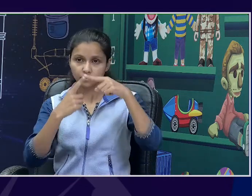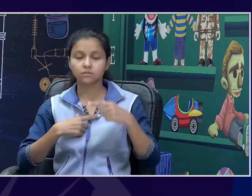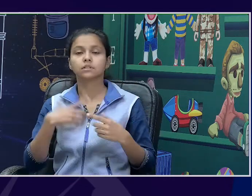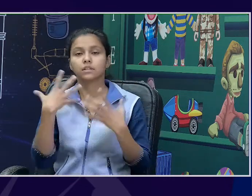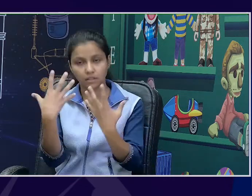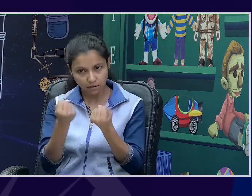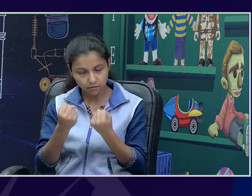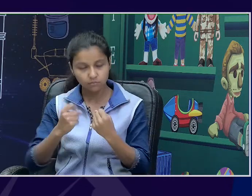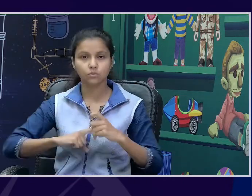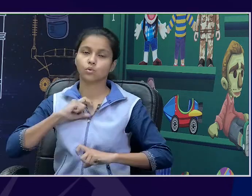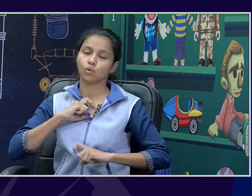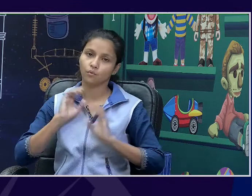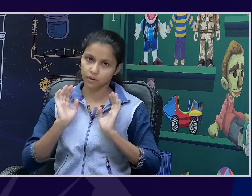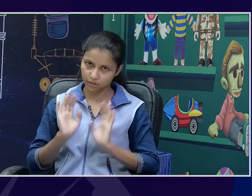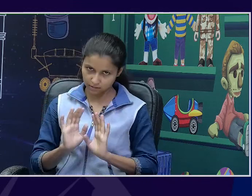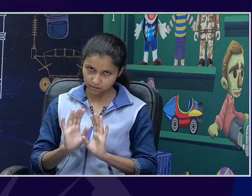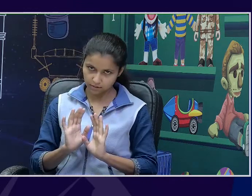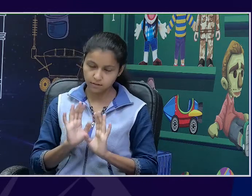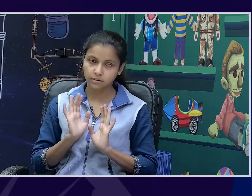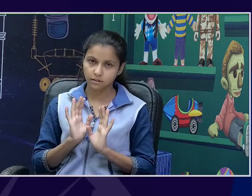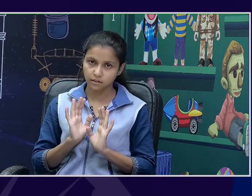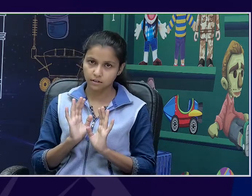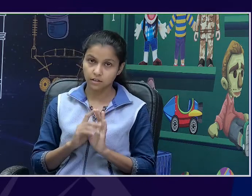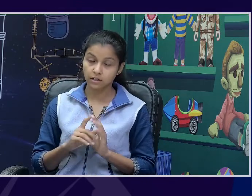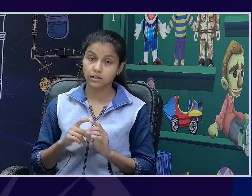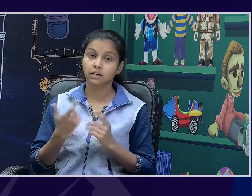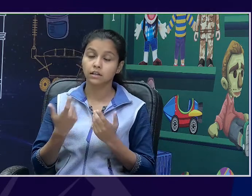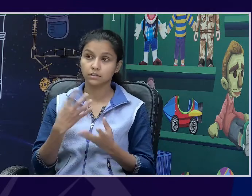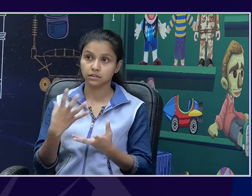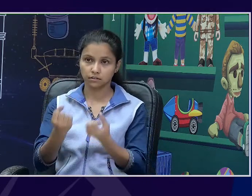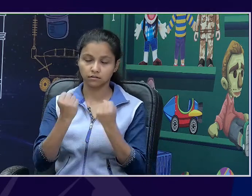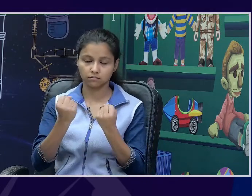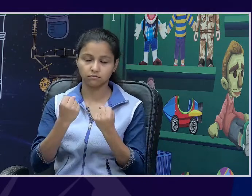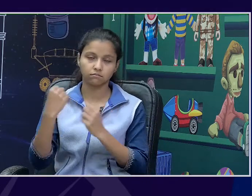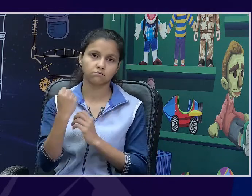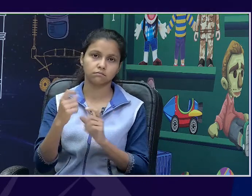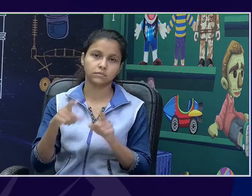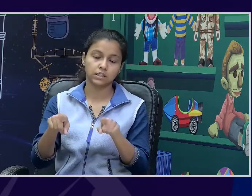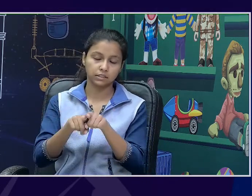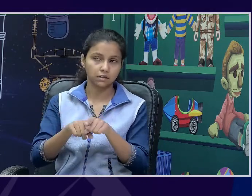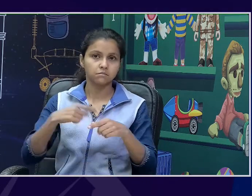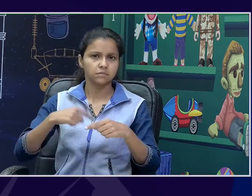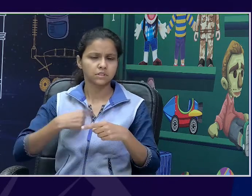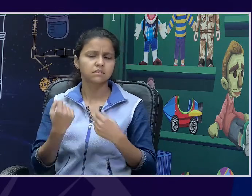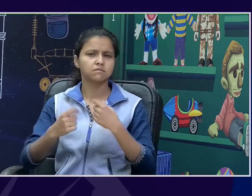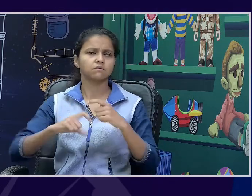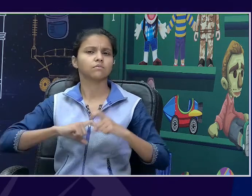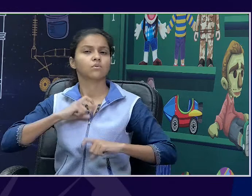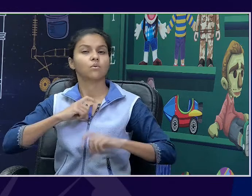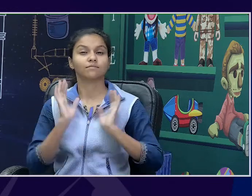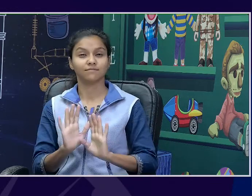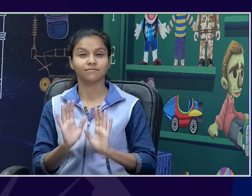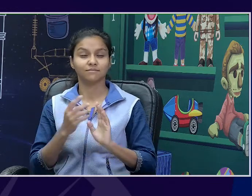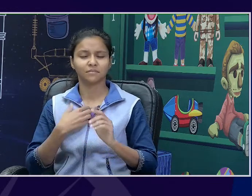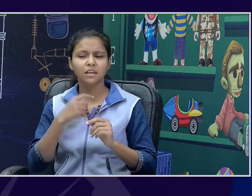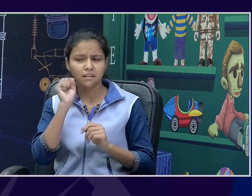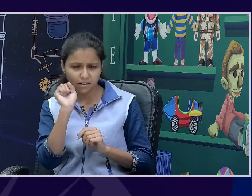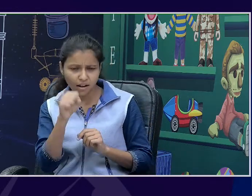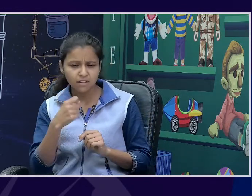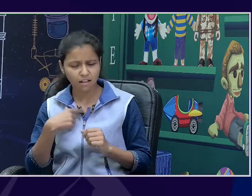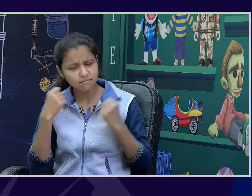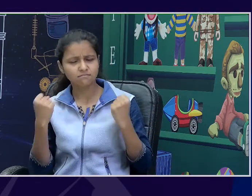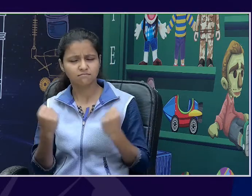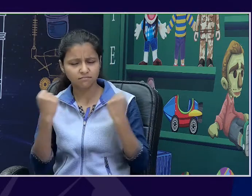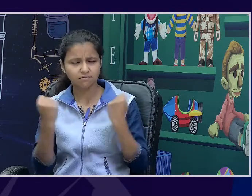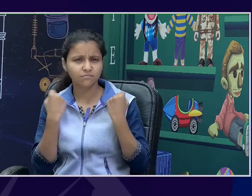confidence and kept him from giving up. That he gave himself confidence that yes, he can do it,